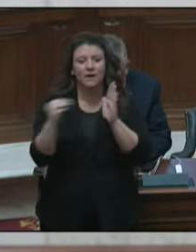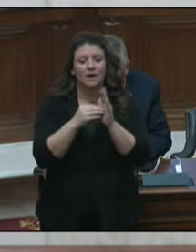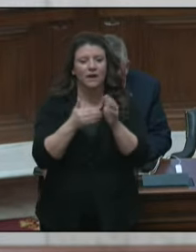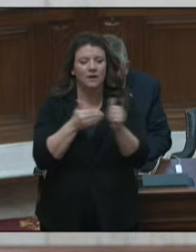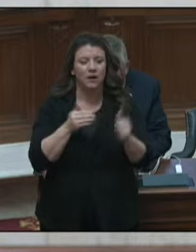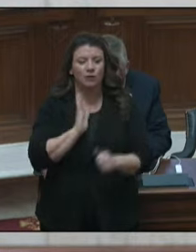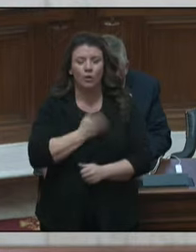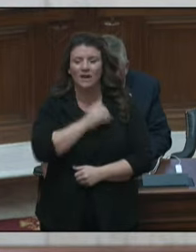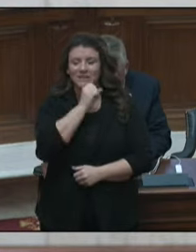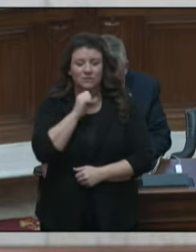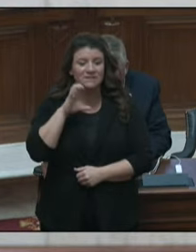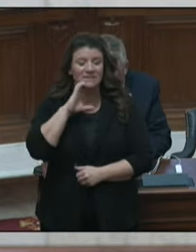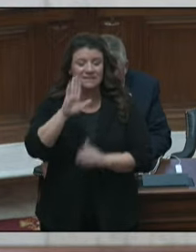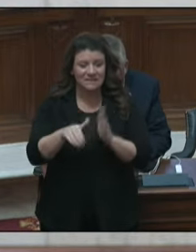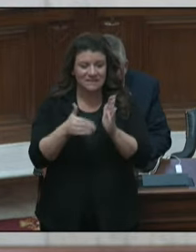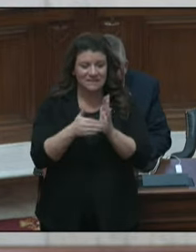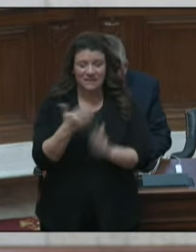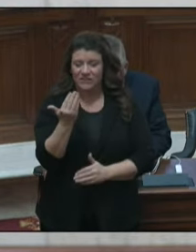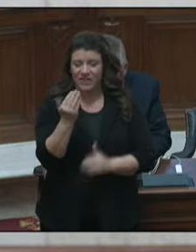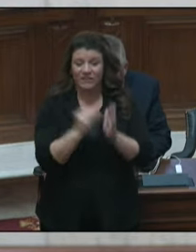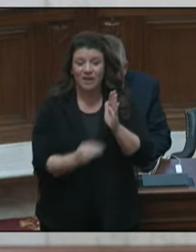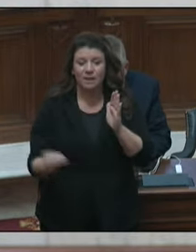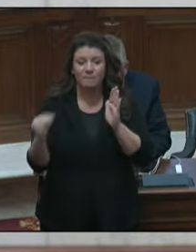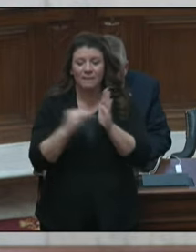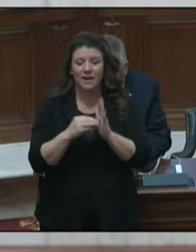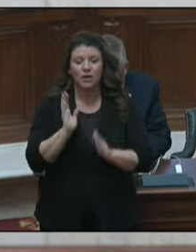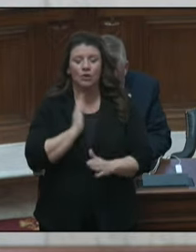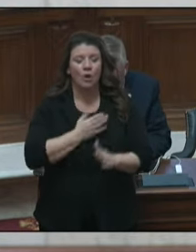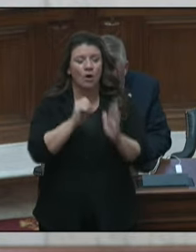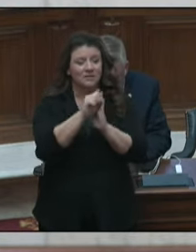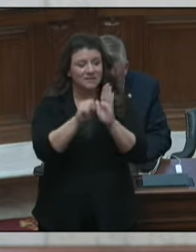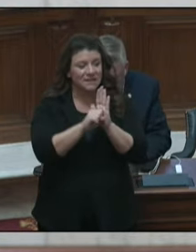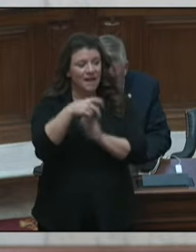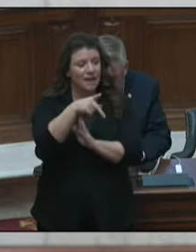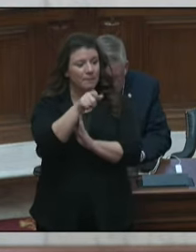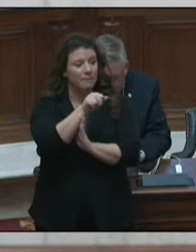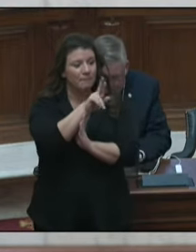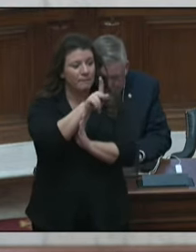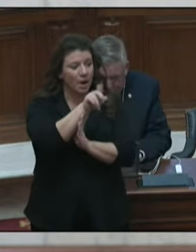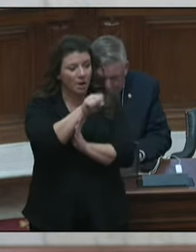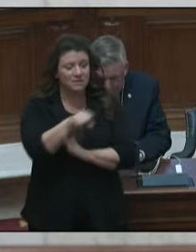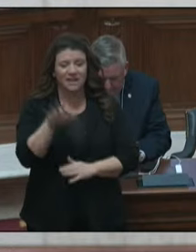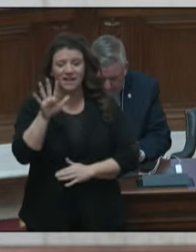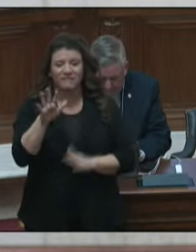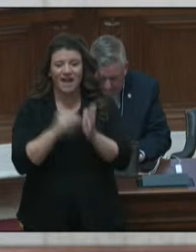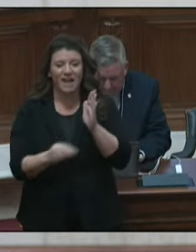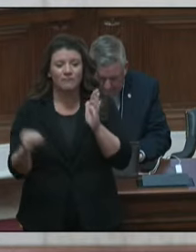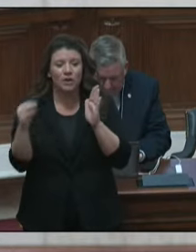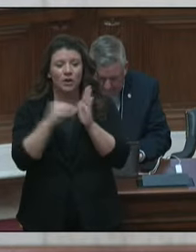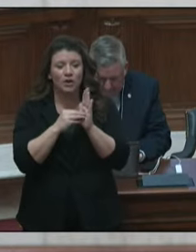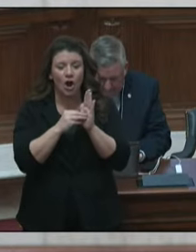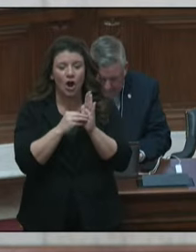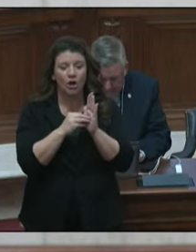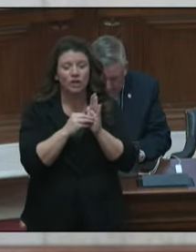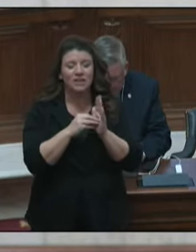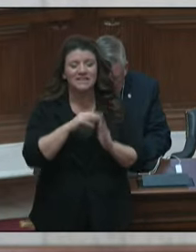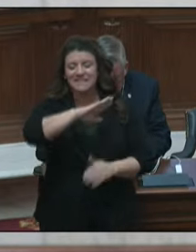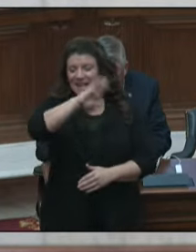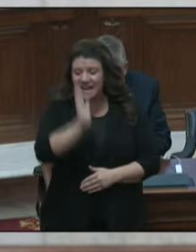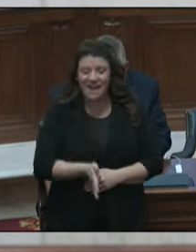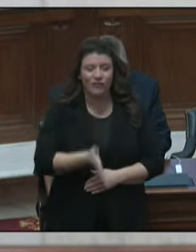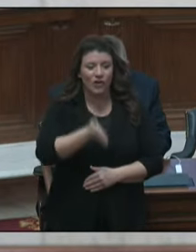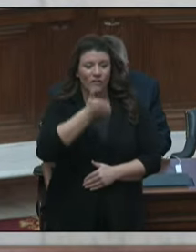our senior centers, $15 million to our state parks, $5 million to absolutely